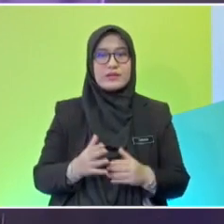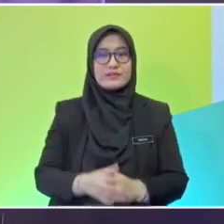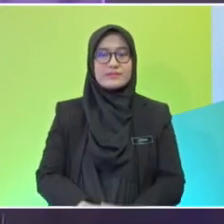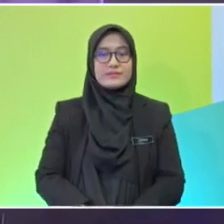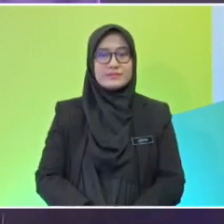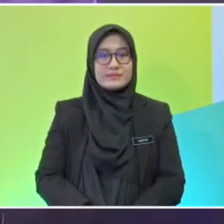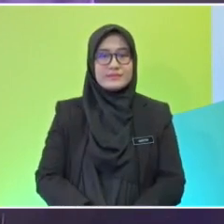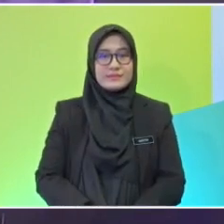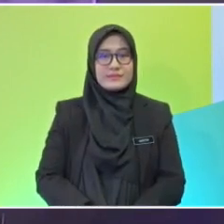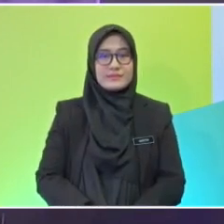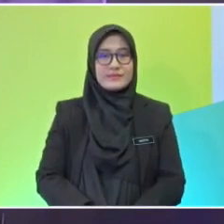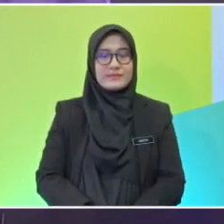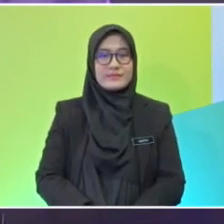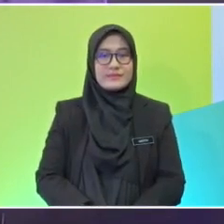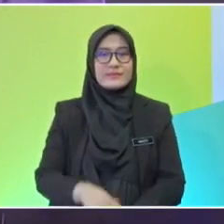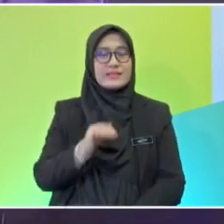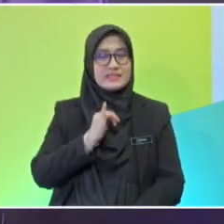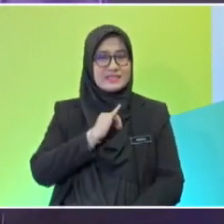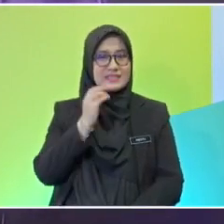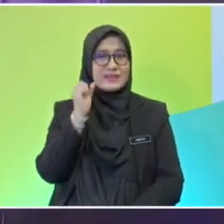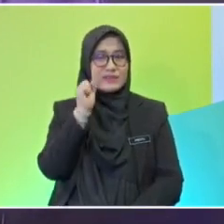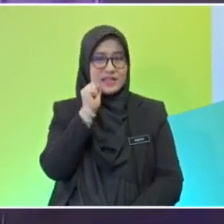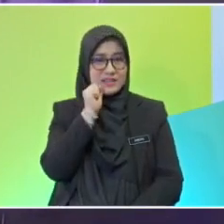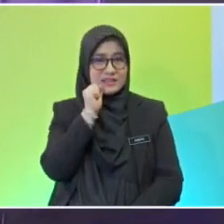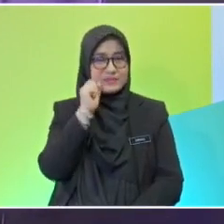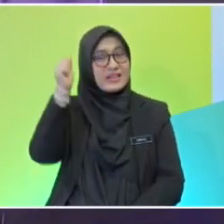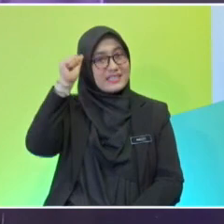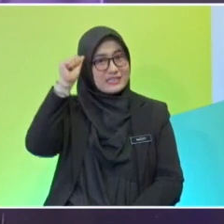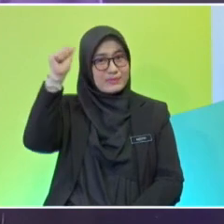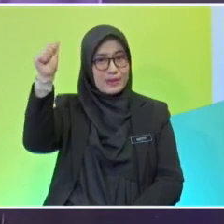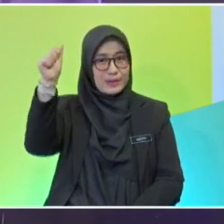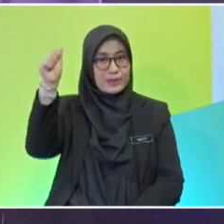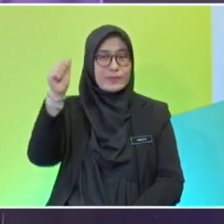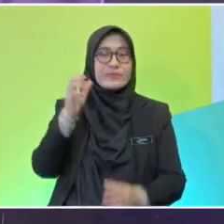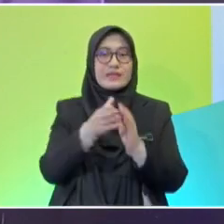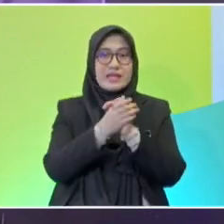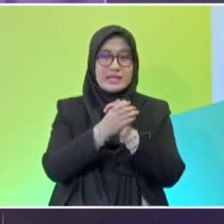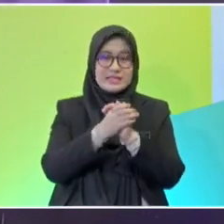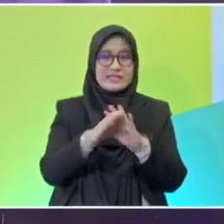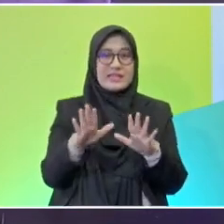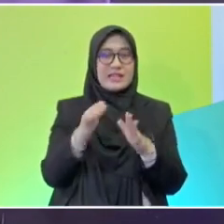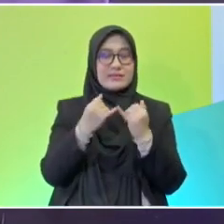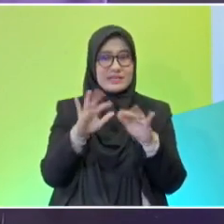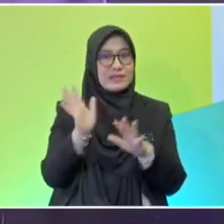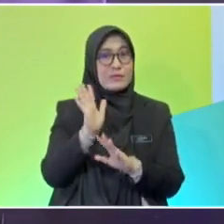after this. Till then, I'm Shafika Farahin. Till we meet again, Assalamualaikum and Salam Sejahtera. Bye!